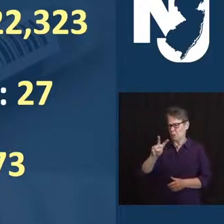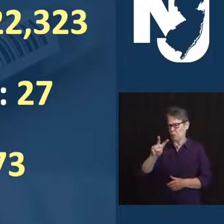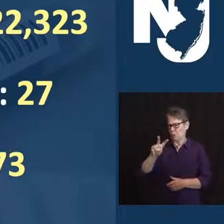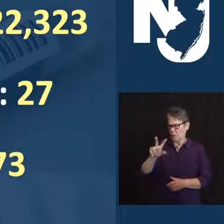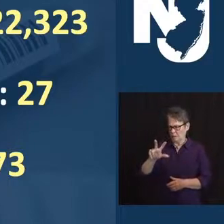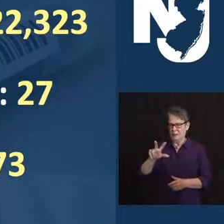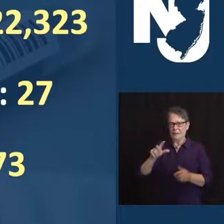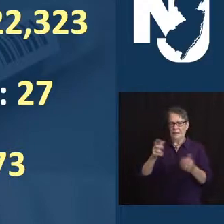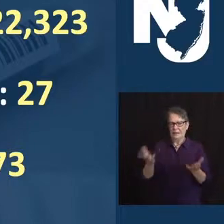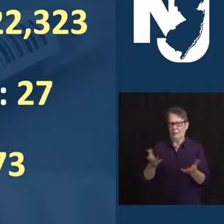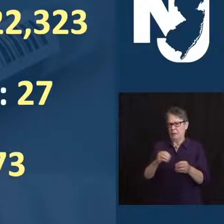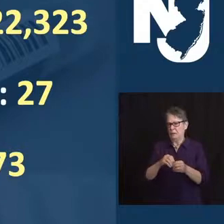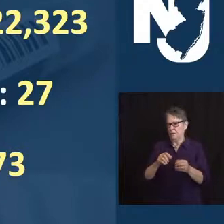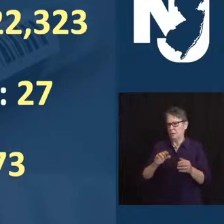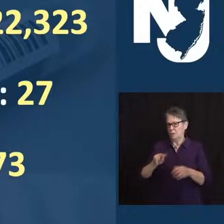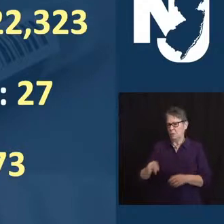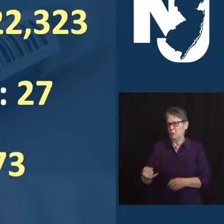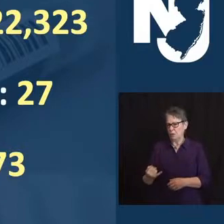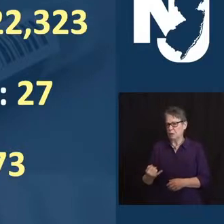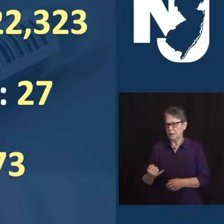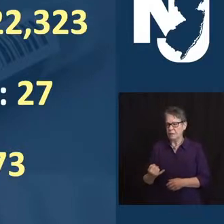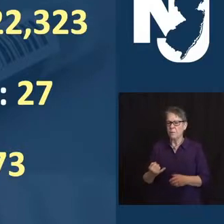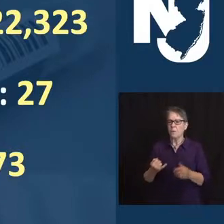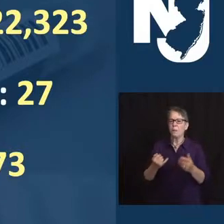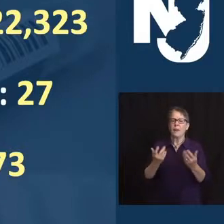22,323 confirmed, with another